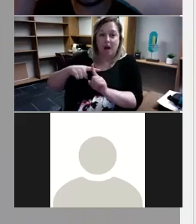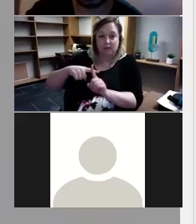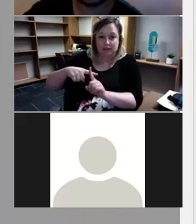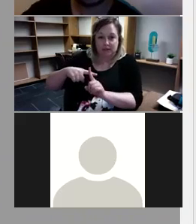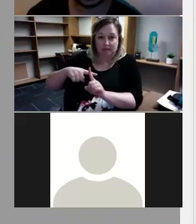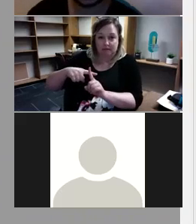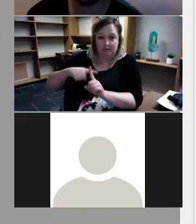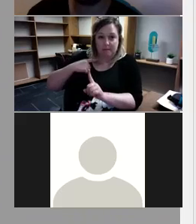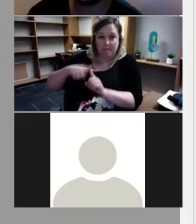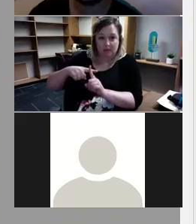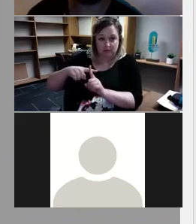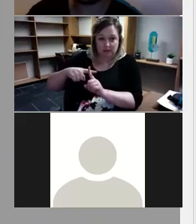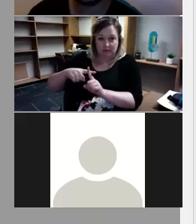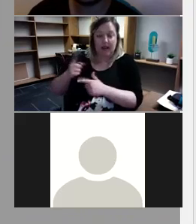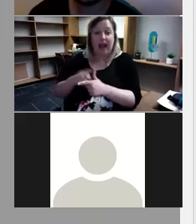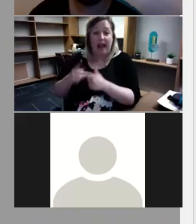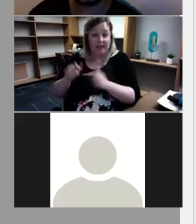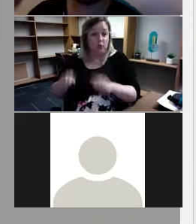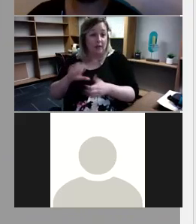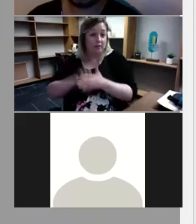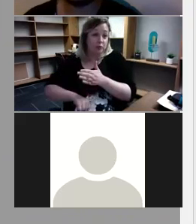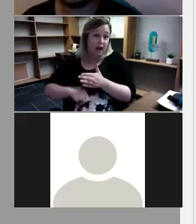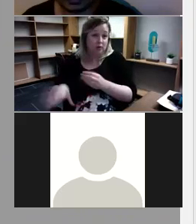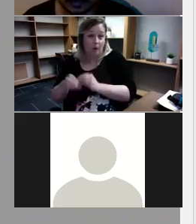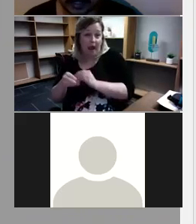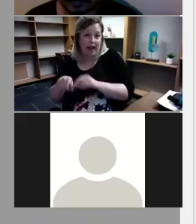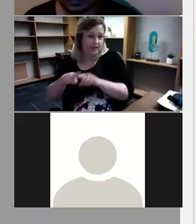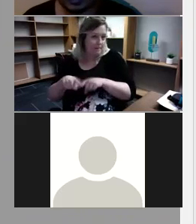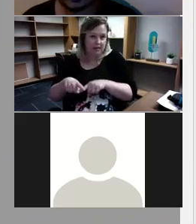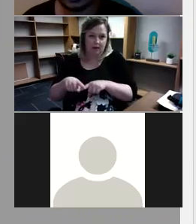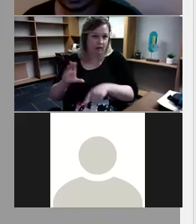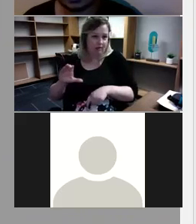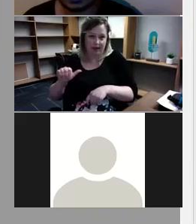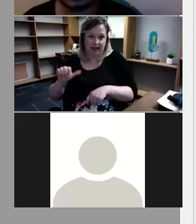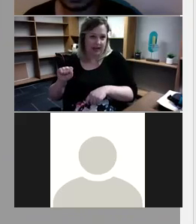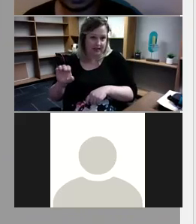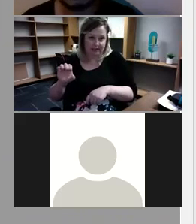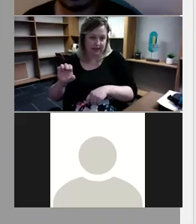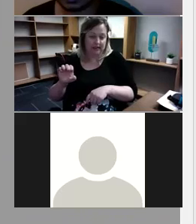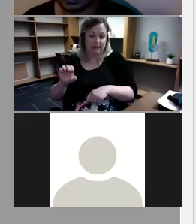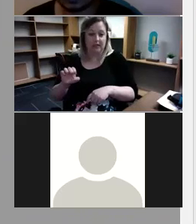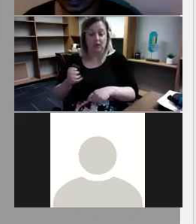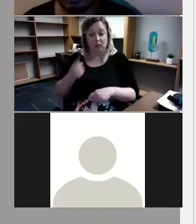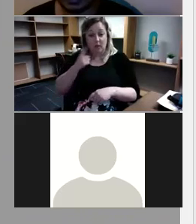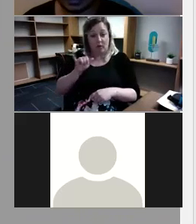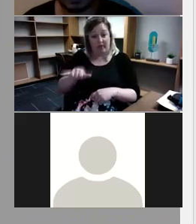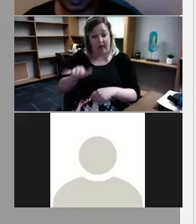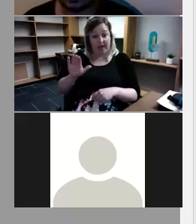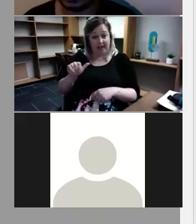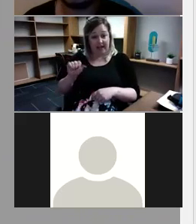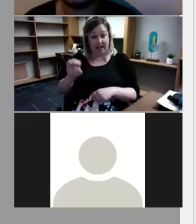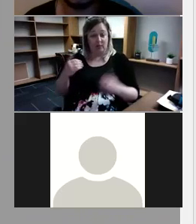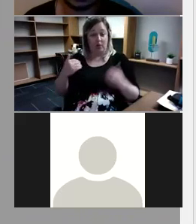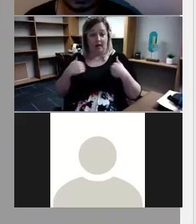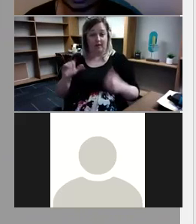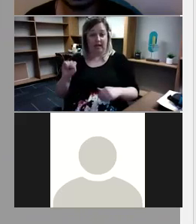Then you can subtract and add depending upon the case, but it has to be positive. So in this case, we have case 1 being applied